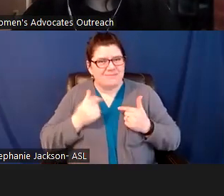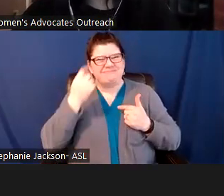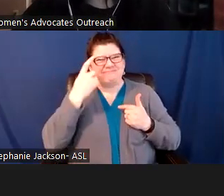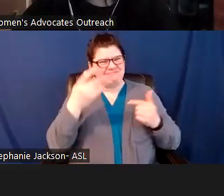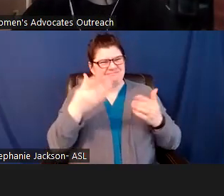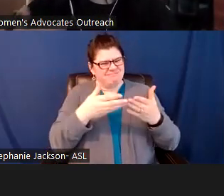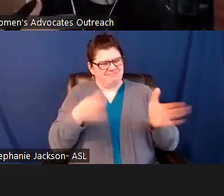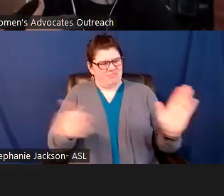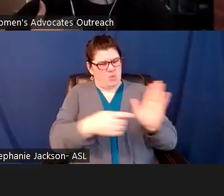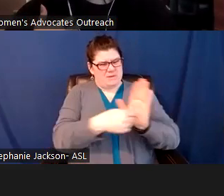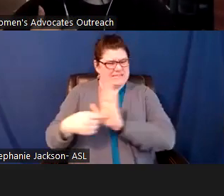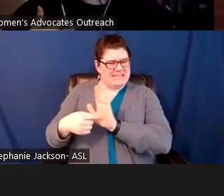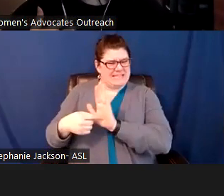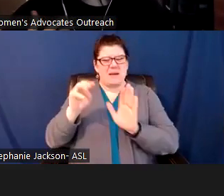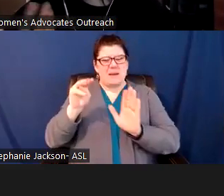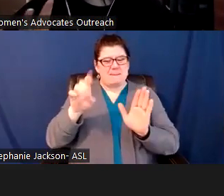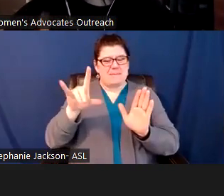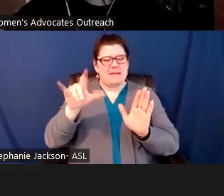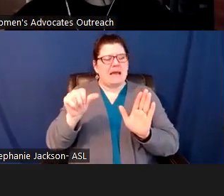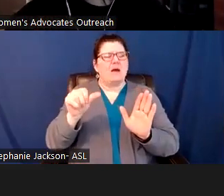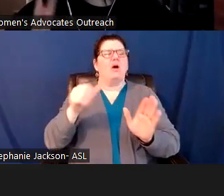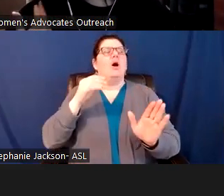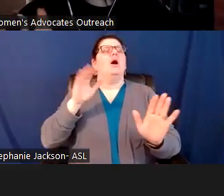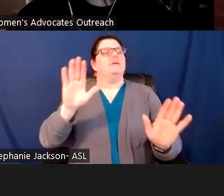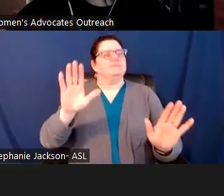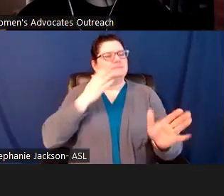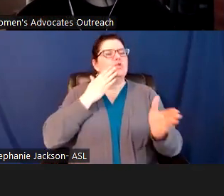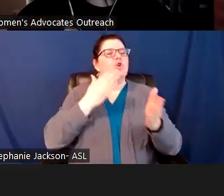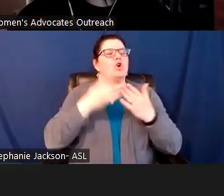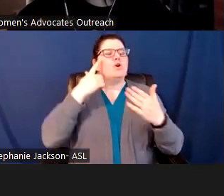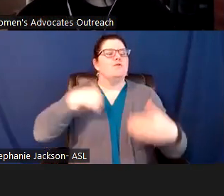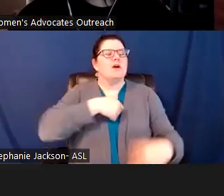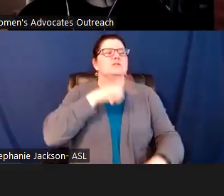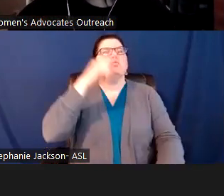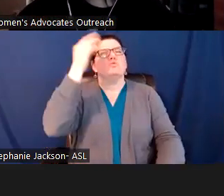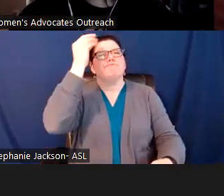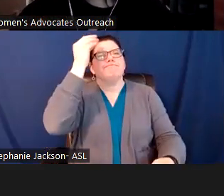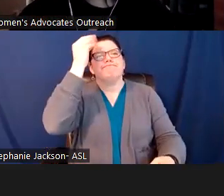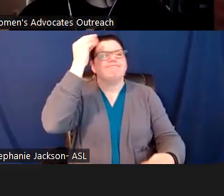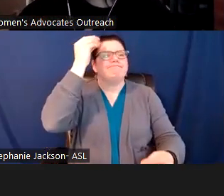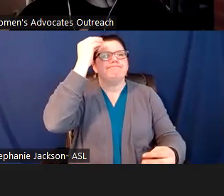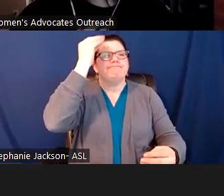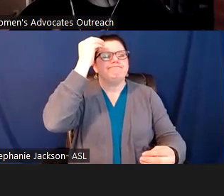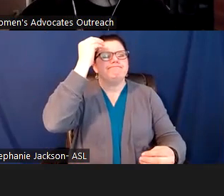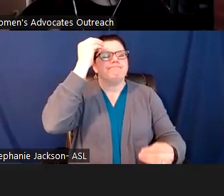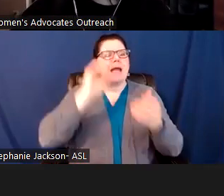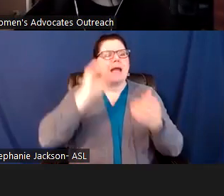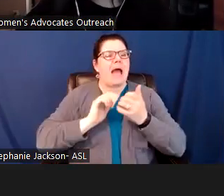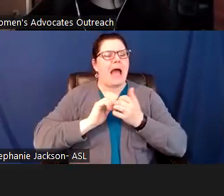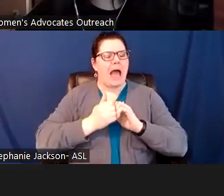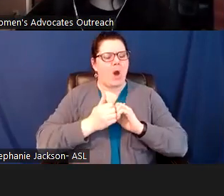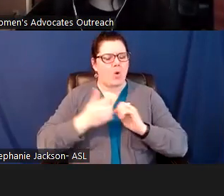think it would be good for us to kind of reflect on that in real life and think about how we kind